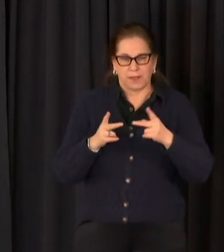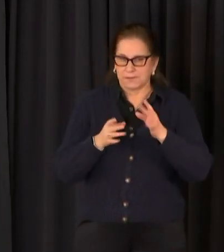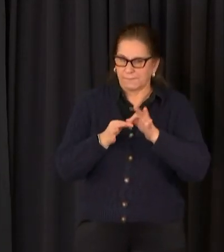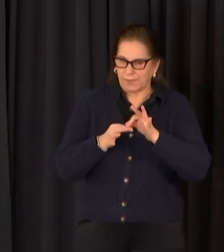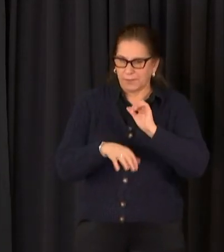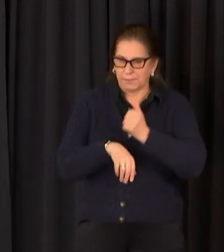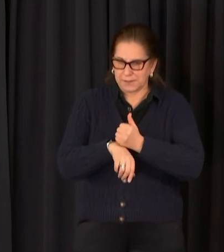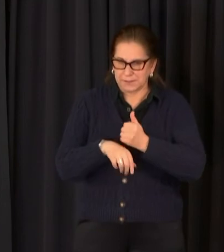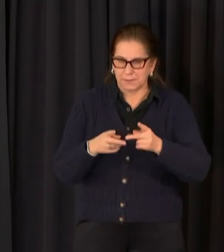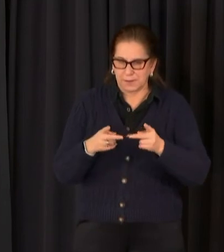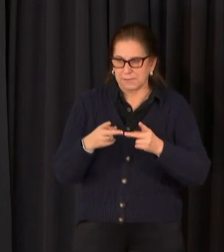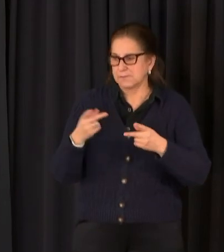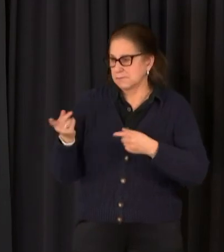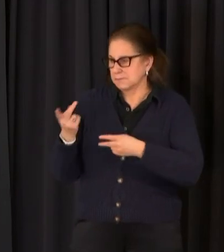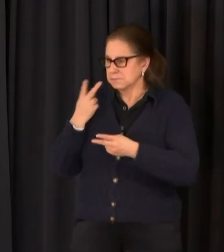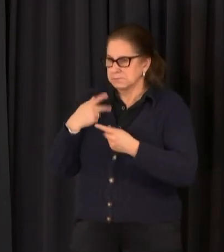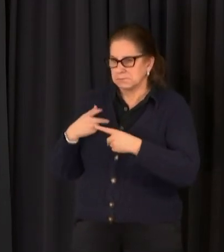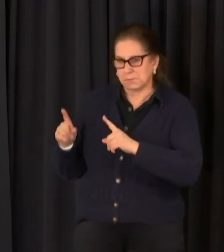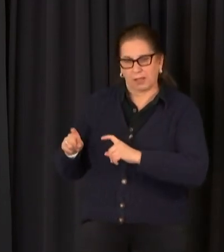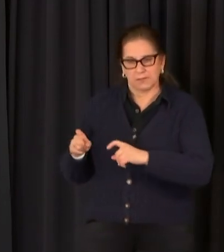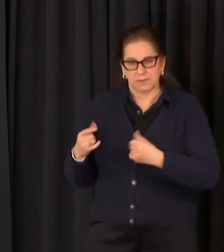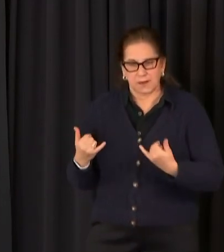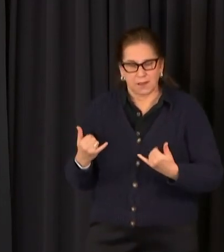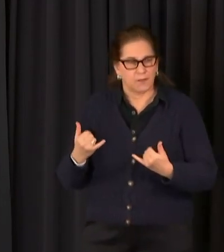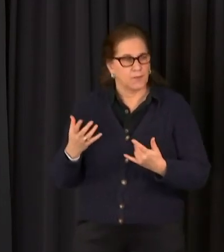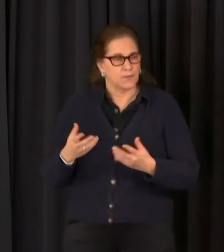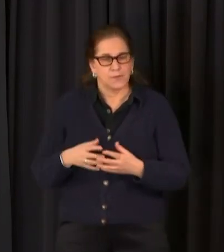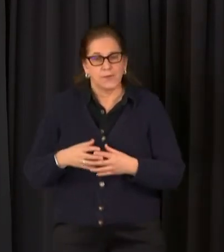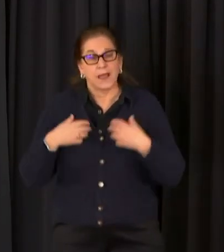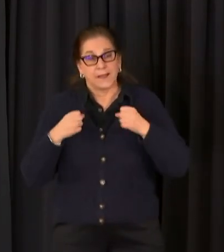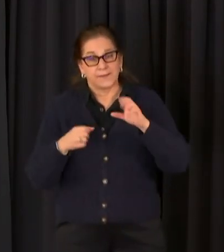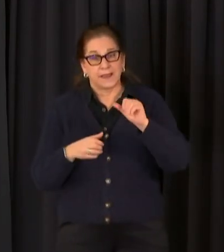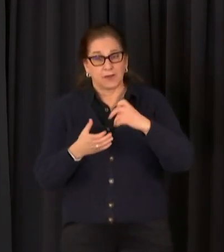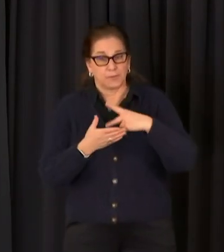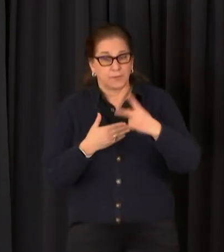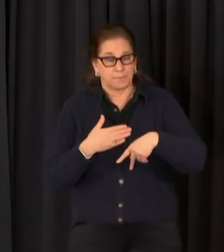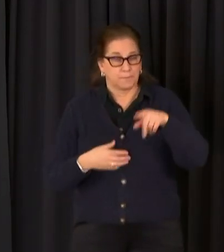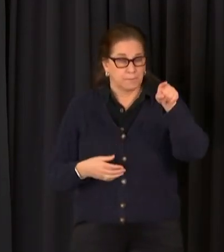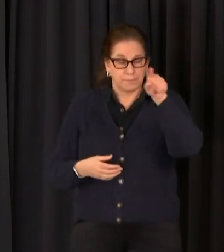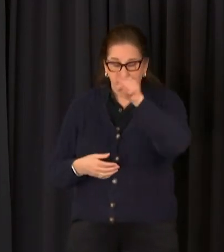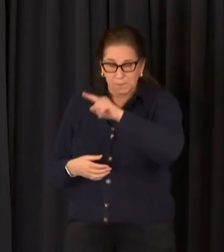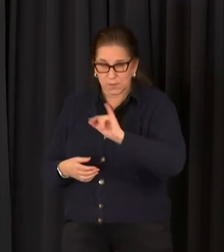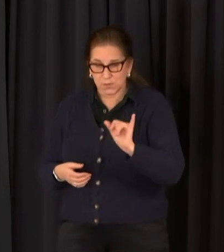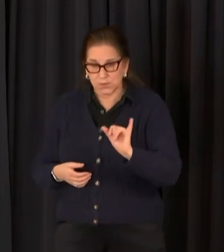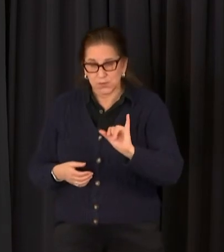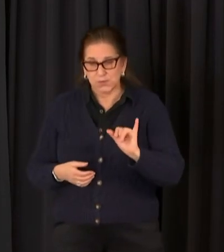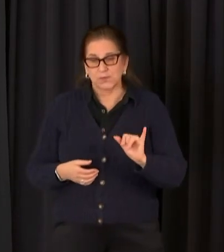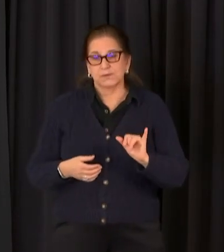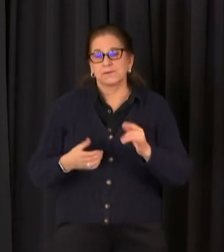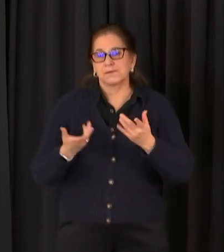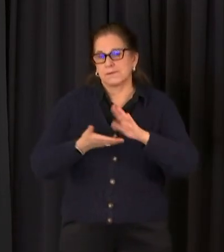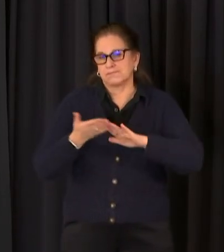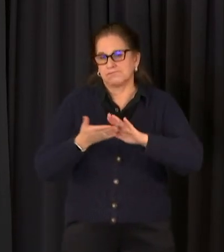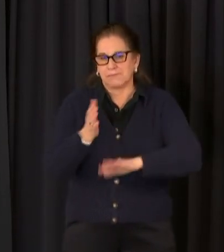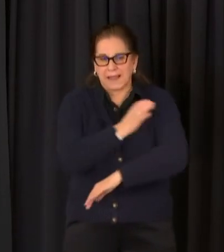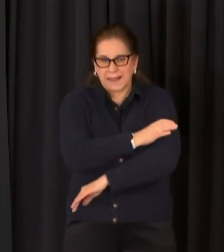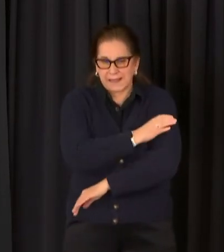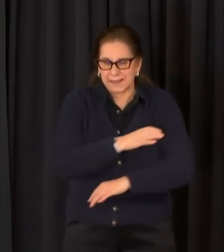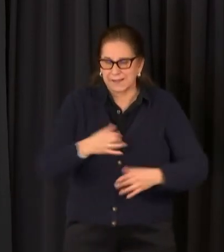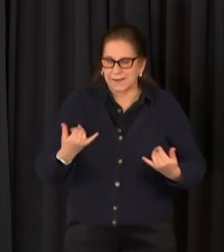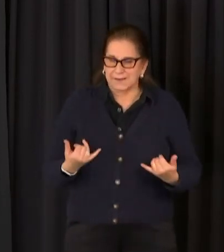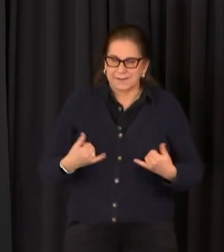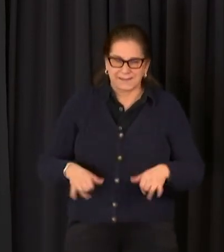operations supported on site with a healthcare provider who has also been providing vaccinations in their clinical operations. So